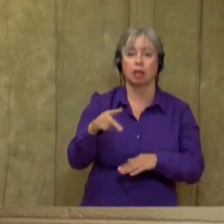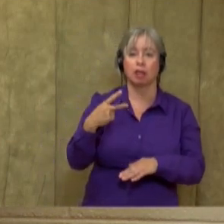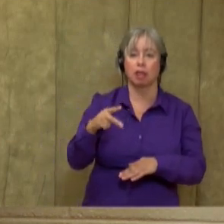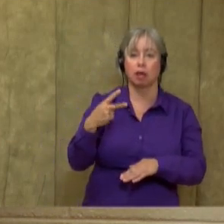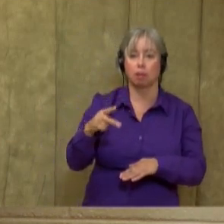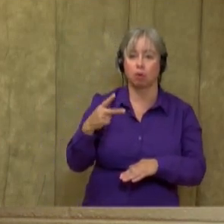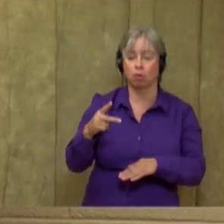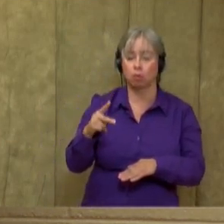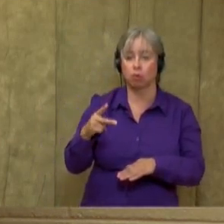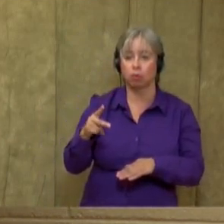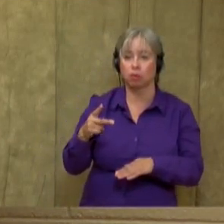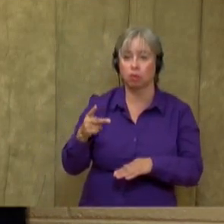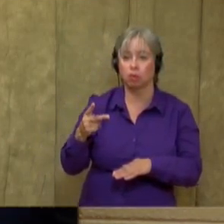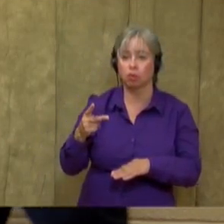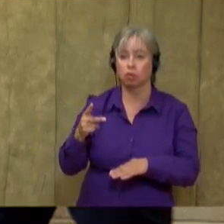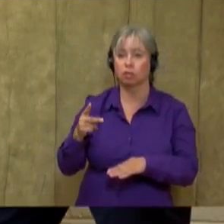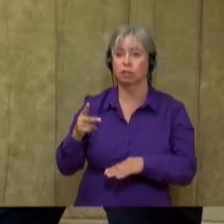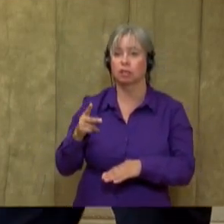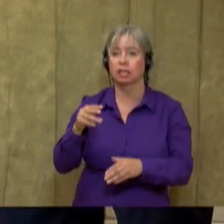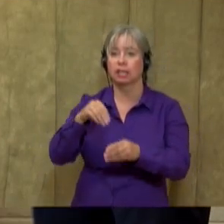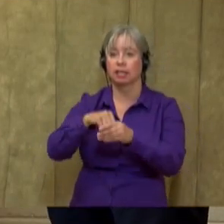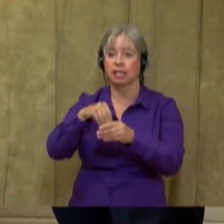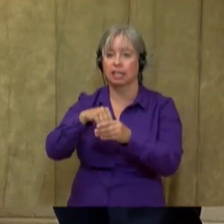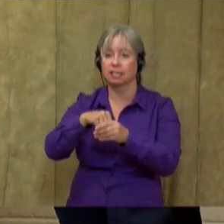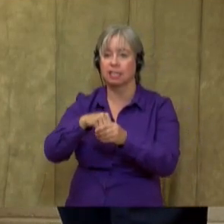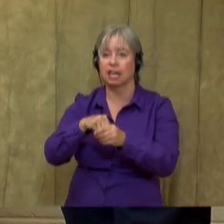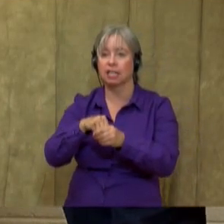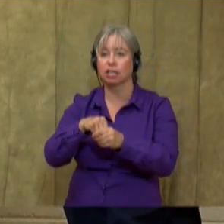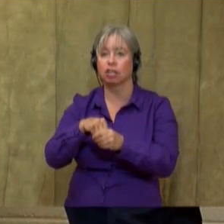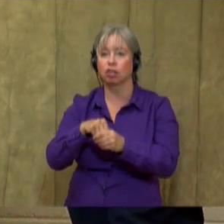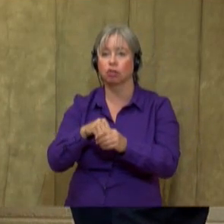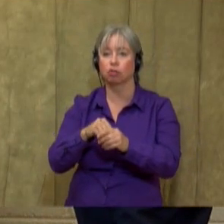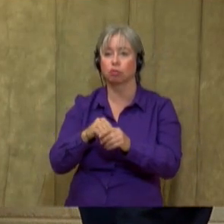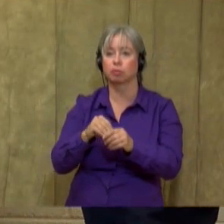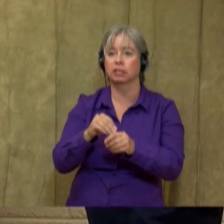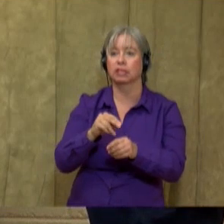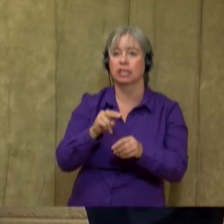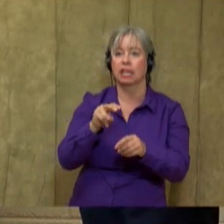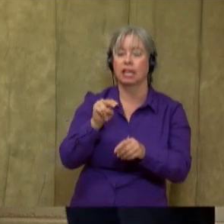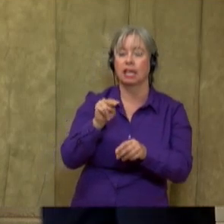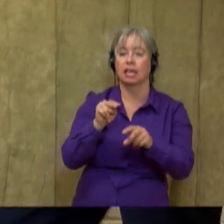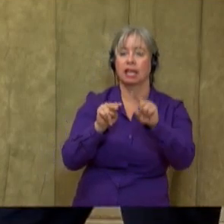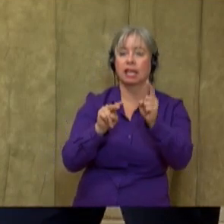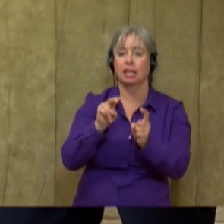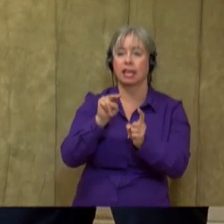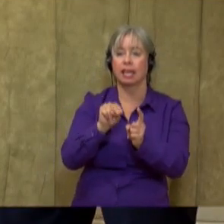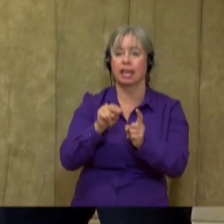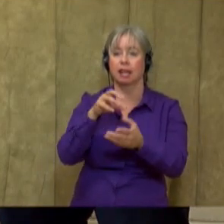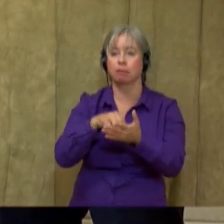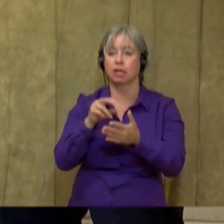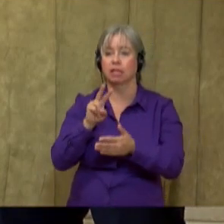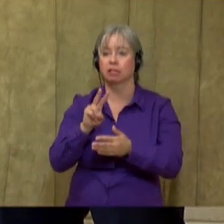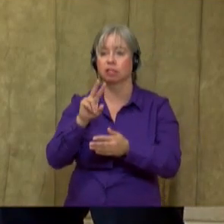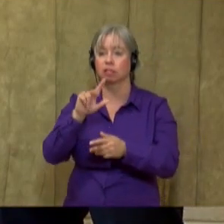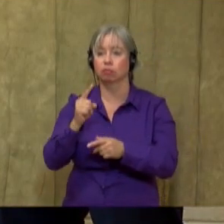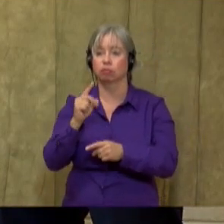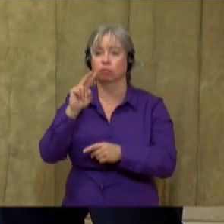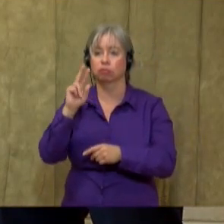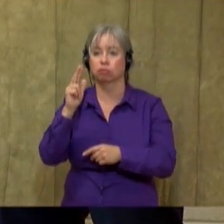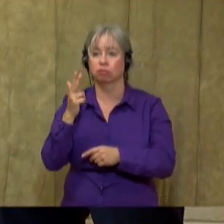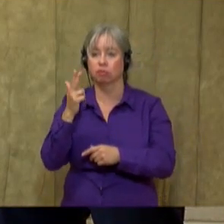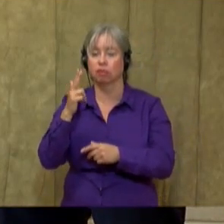And that's what we see in purple. But again, with each of these examples and each of these graphs, if I gave you a specific number,